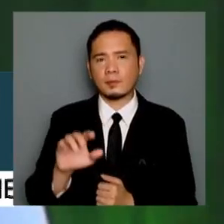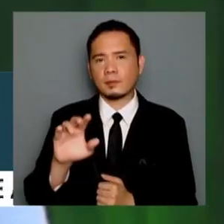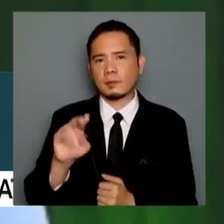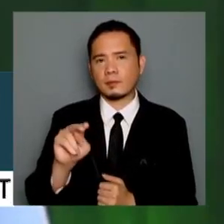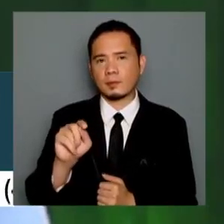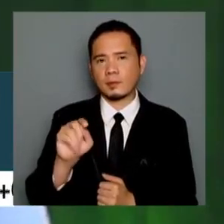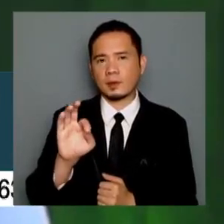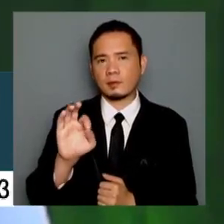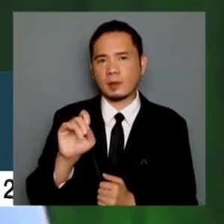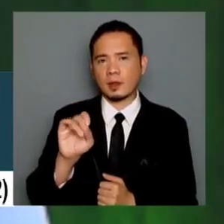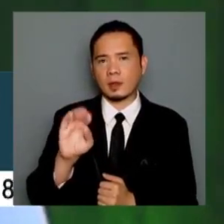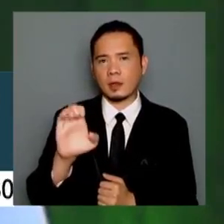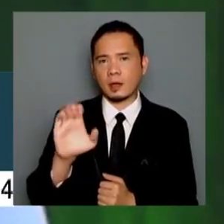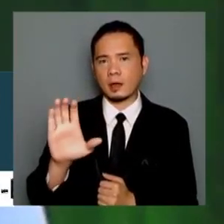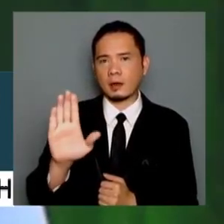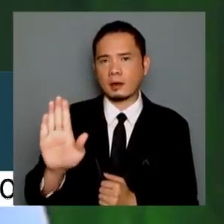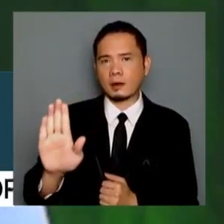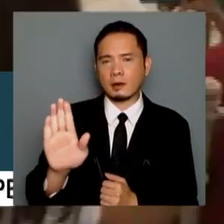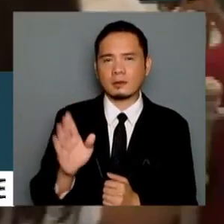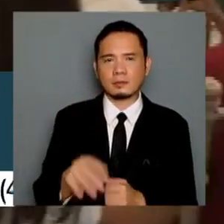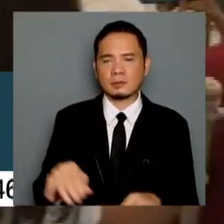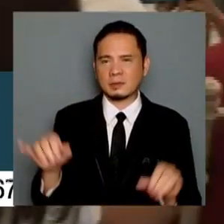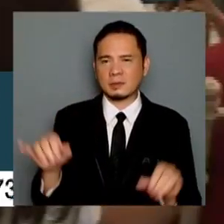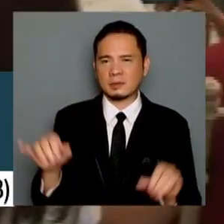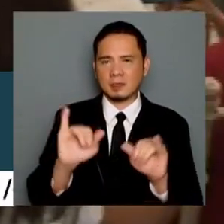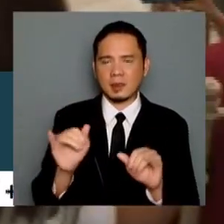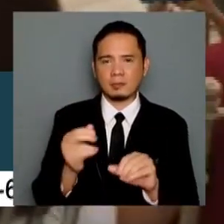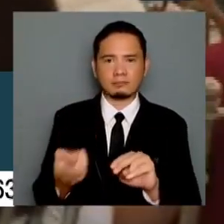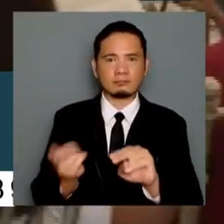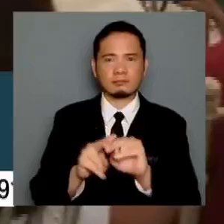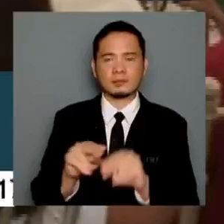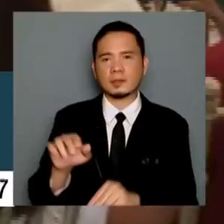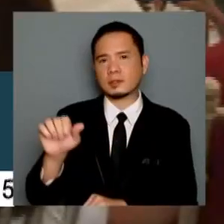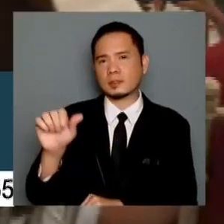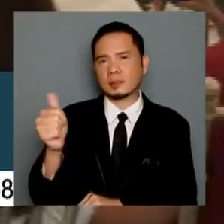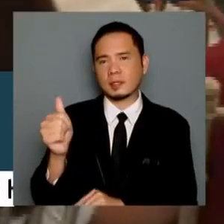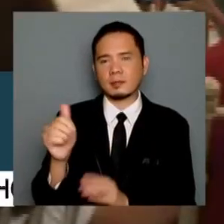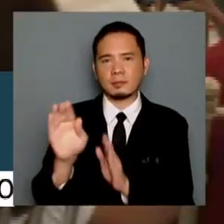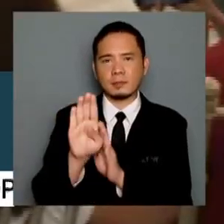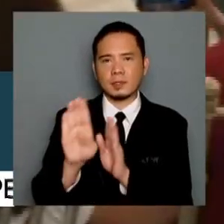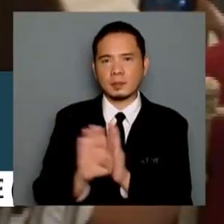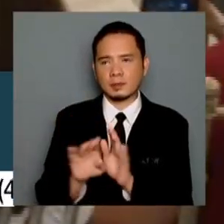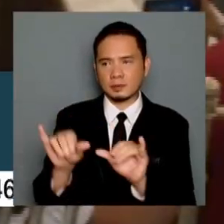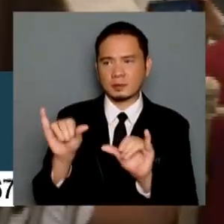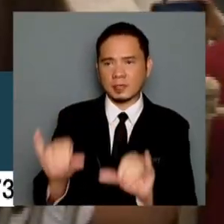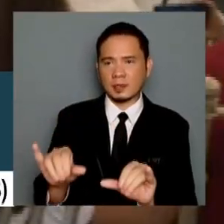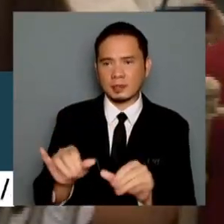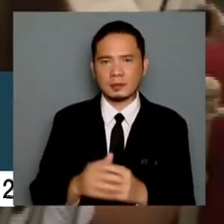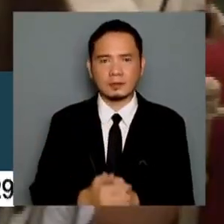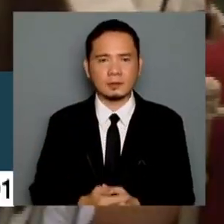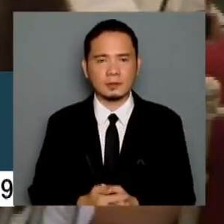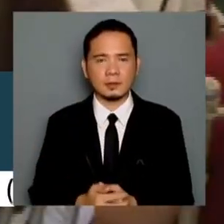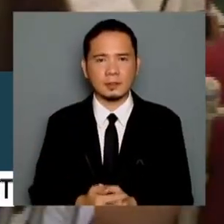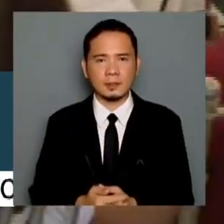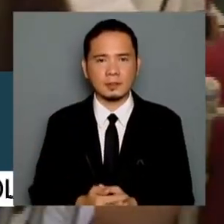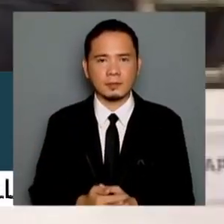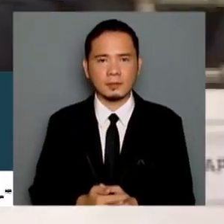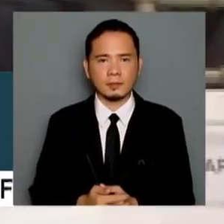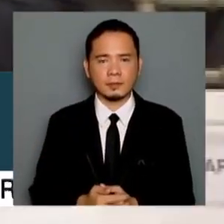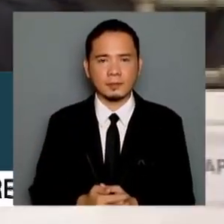Local Communist Armed Conflict restored to 10 billion, which was also affected by institutional